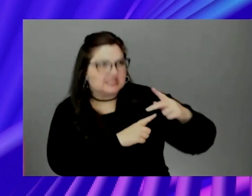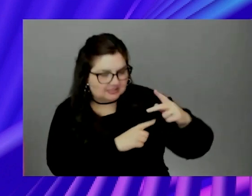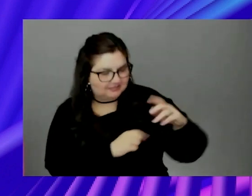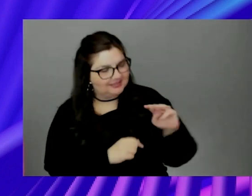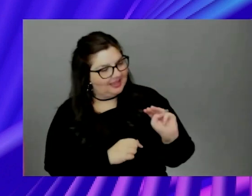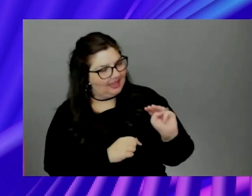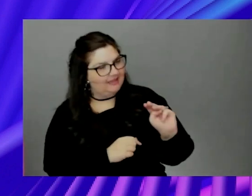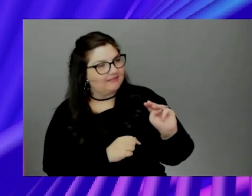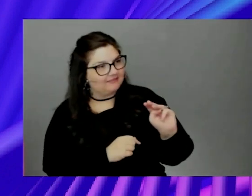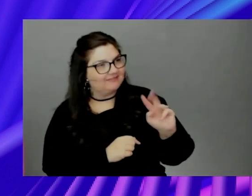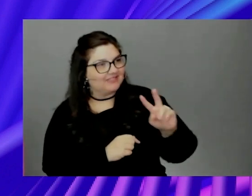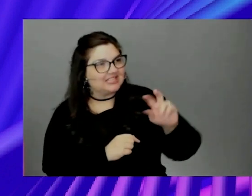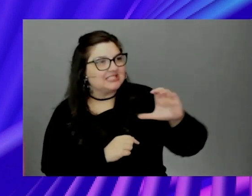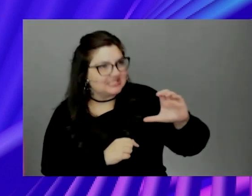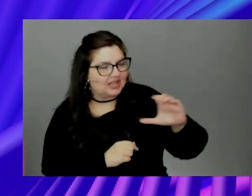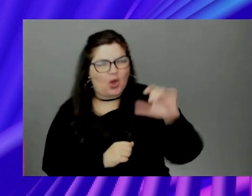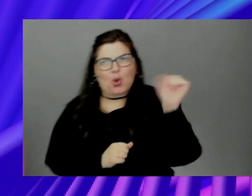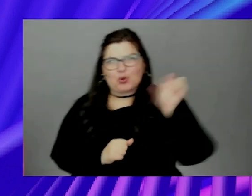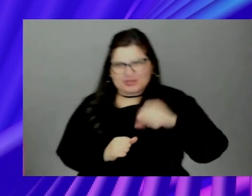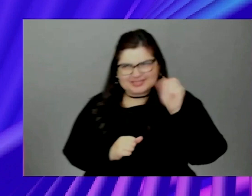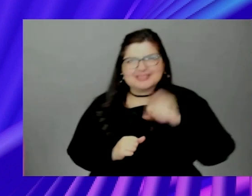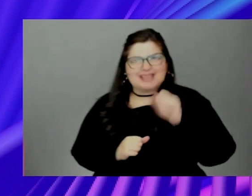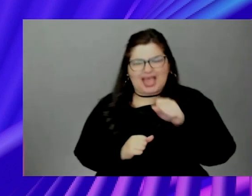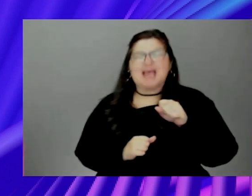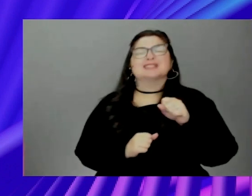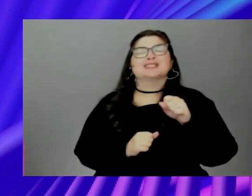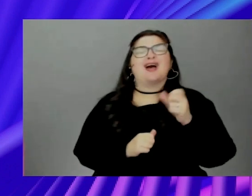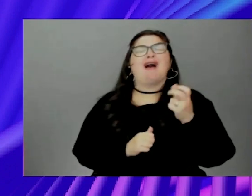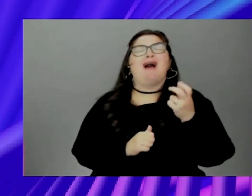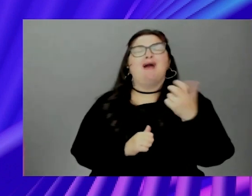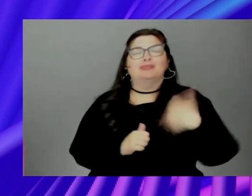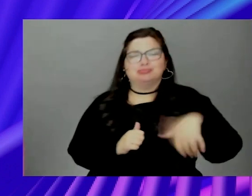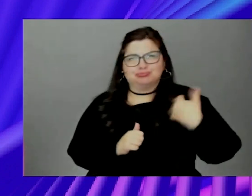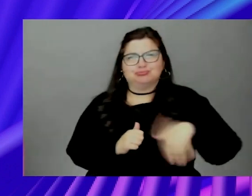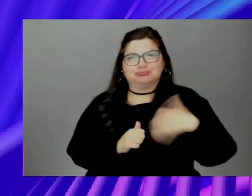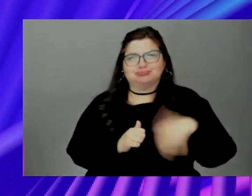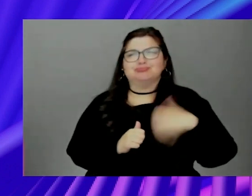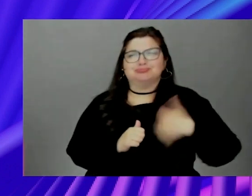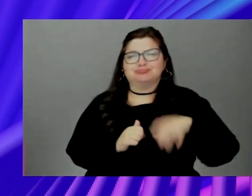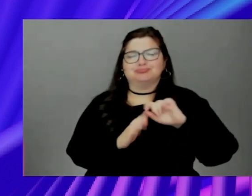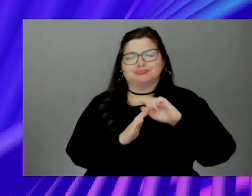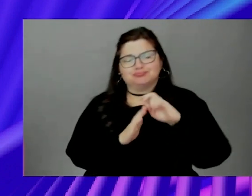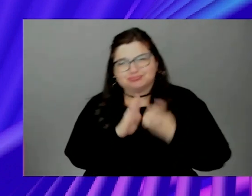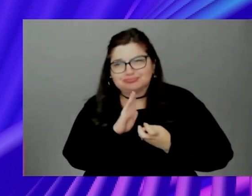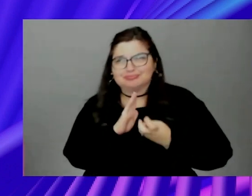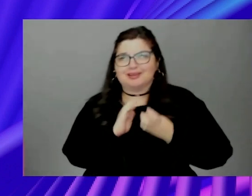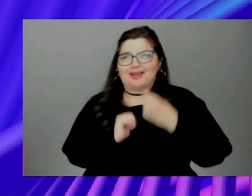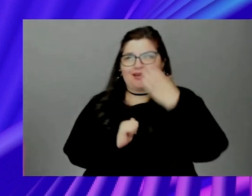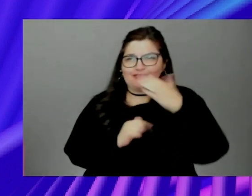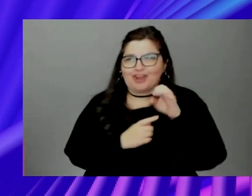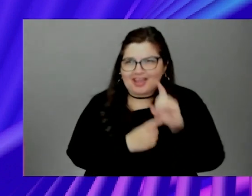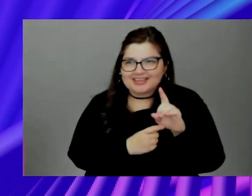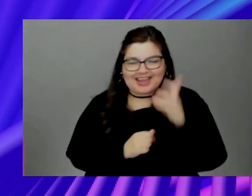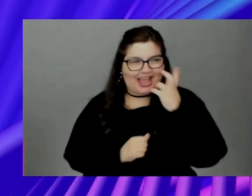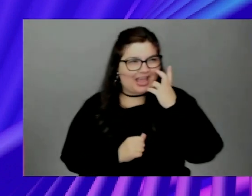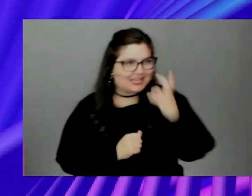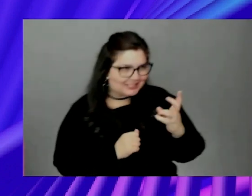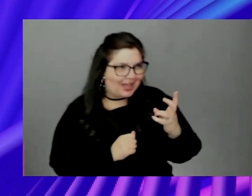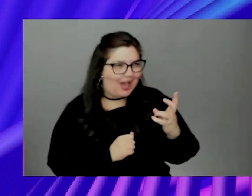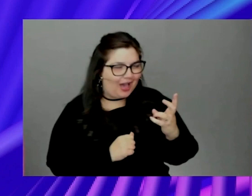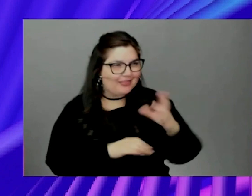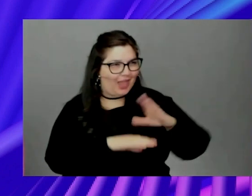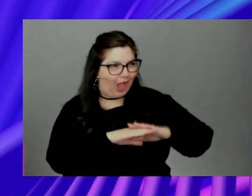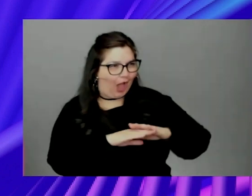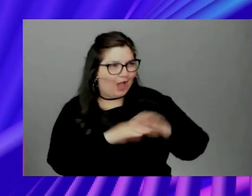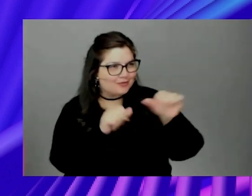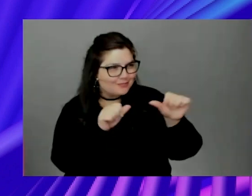serious hardcore front-end development there to build that. Yeah, I saw the on-post code behind method there, so I was like,